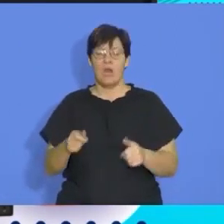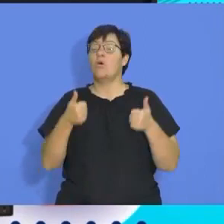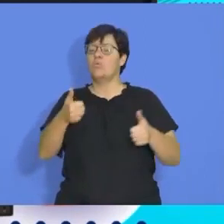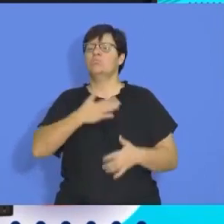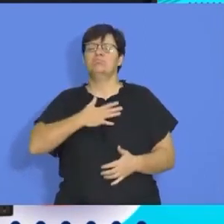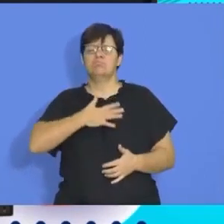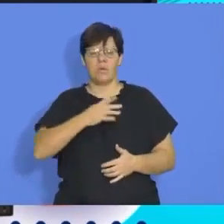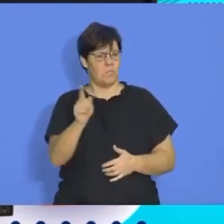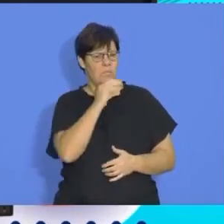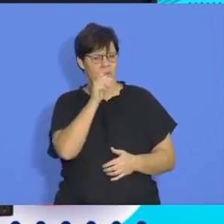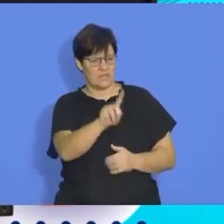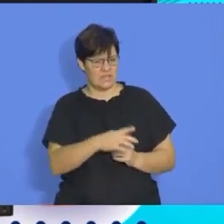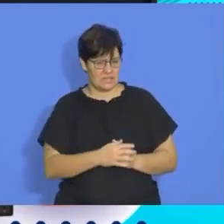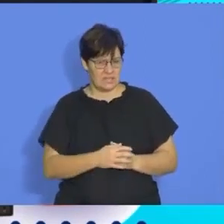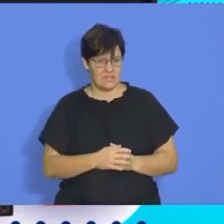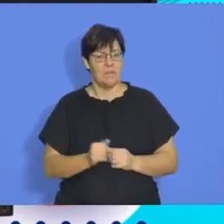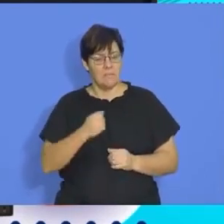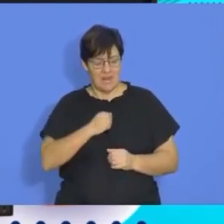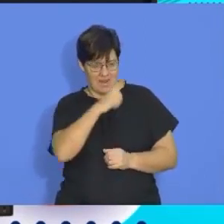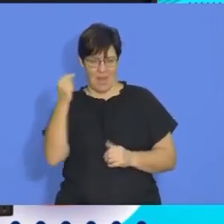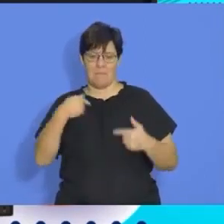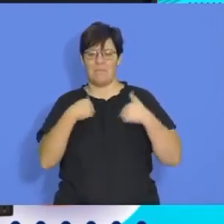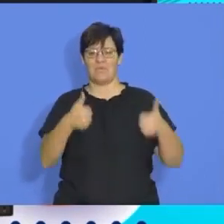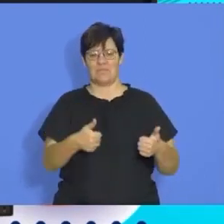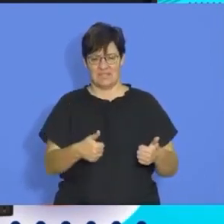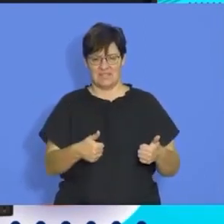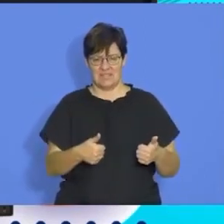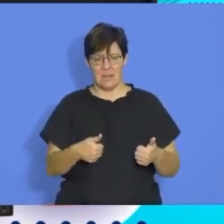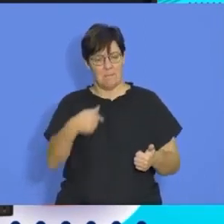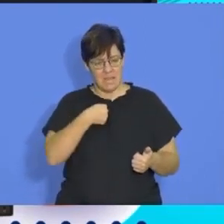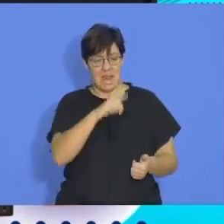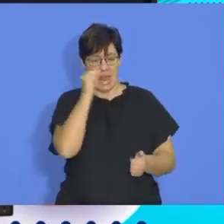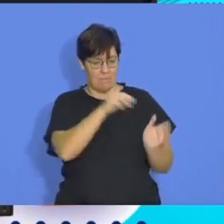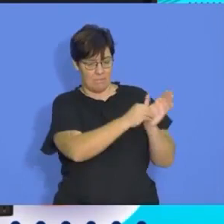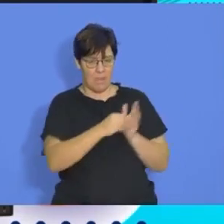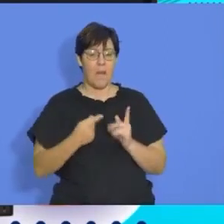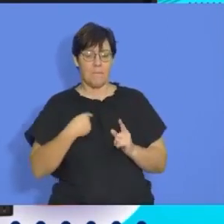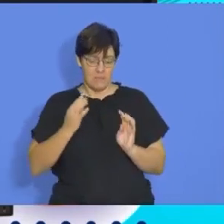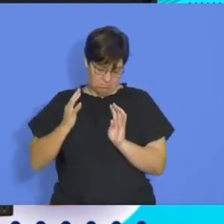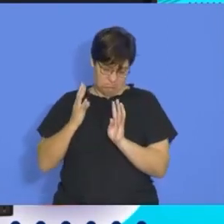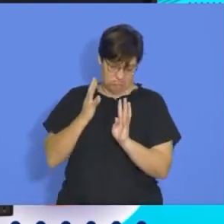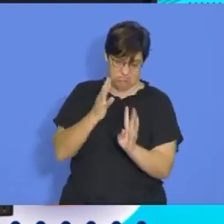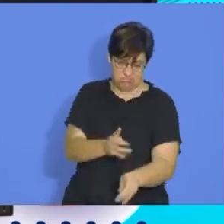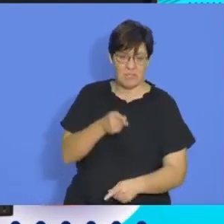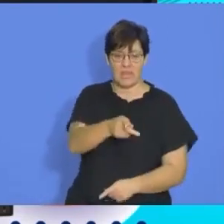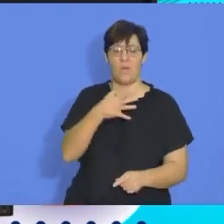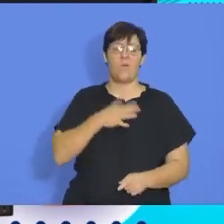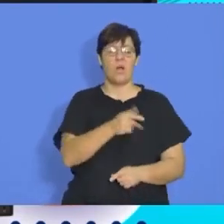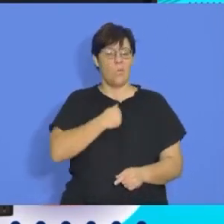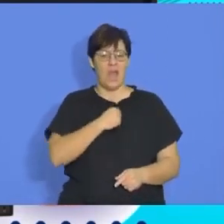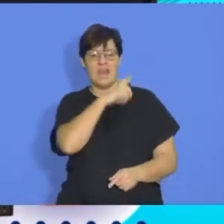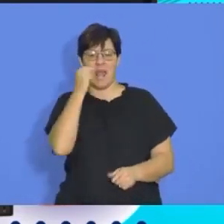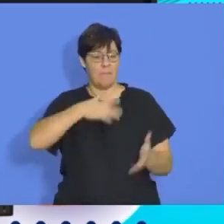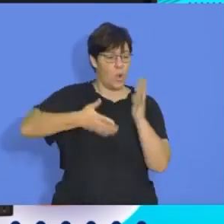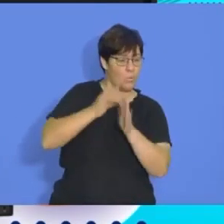by goodwill? Goodwill refers to that reputation that they could be bringing. So you could have a doctor, he's got a